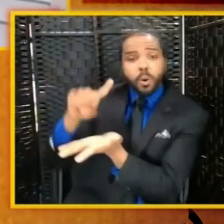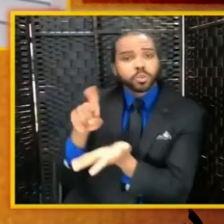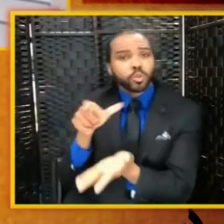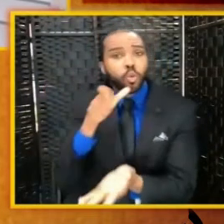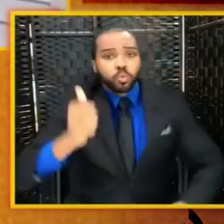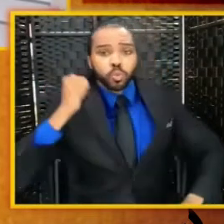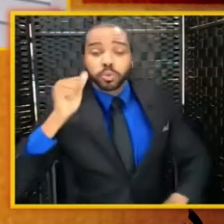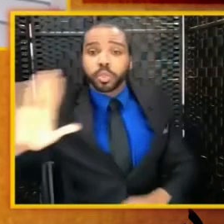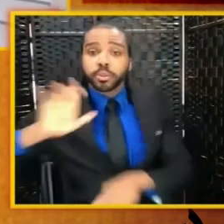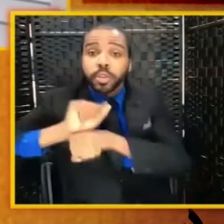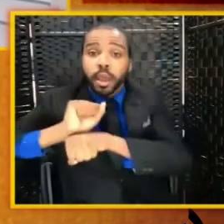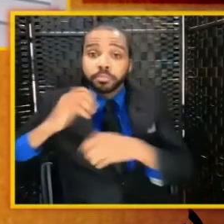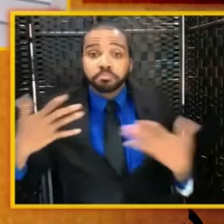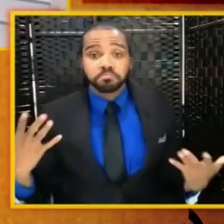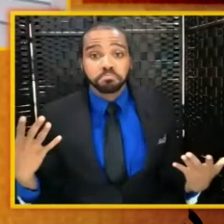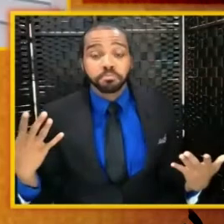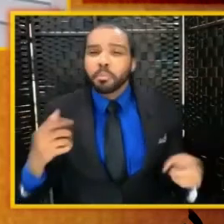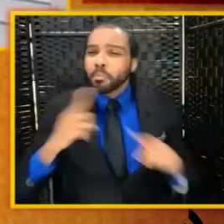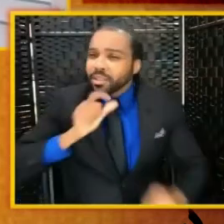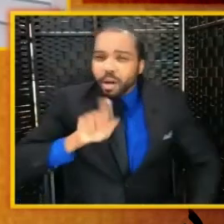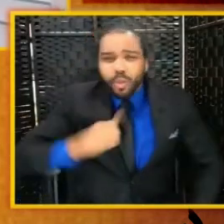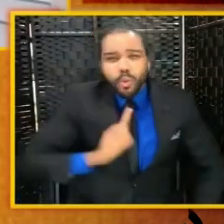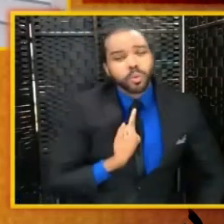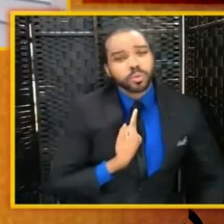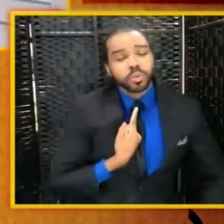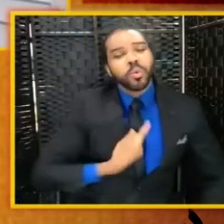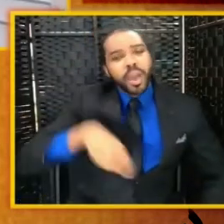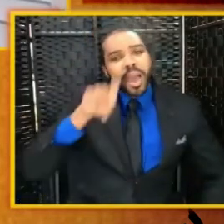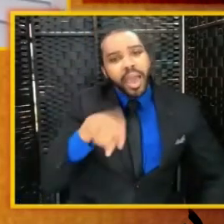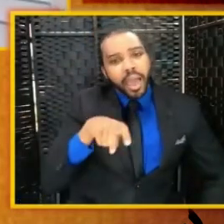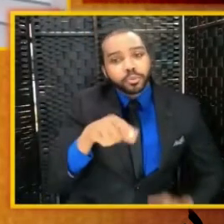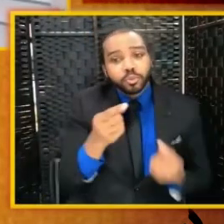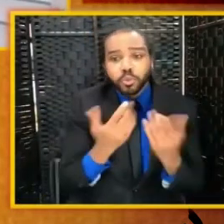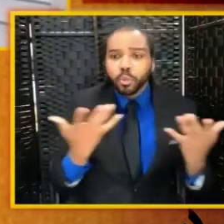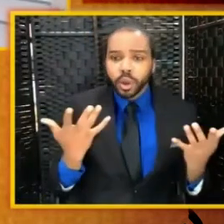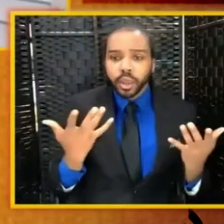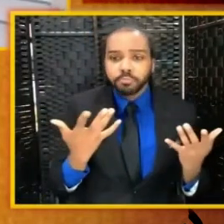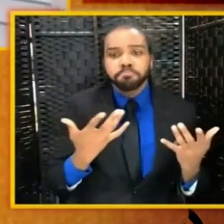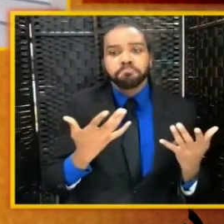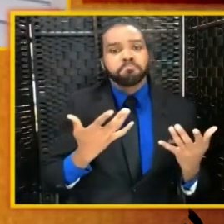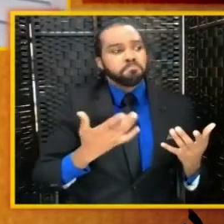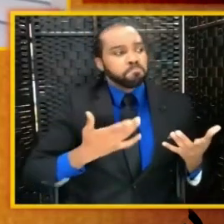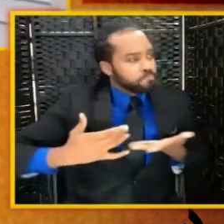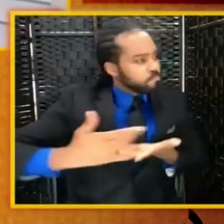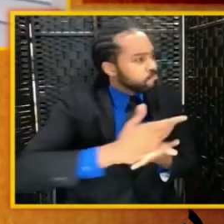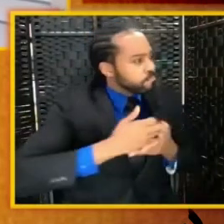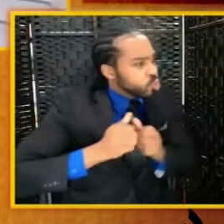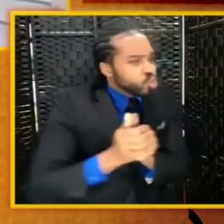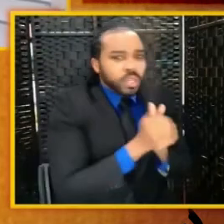job. But we can't do it alone. We have to do the work together, and we cannot let